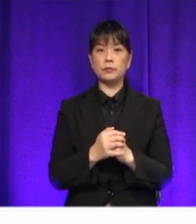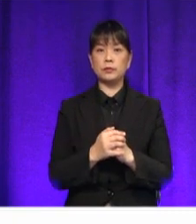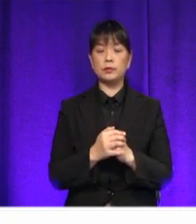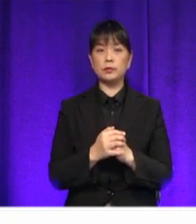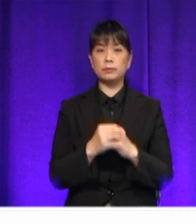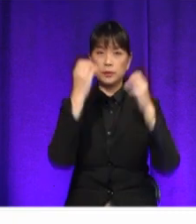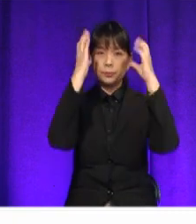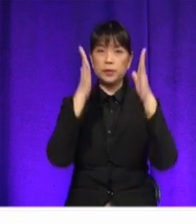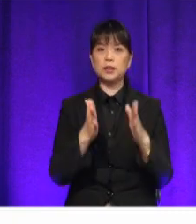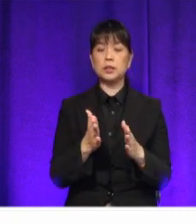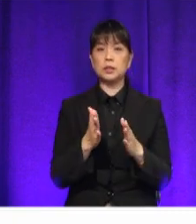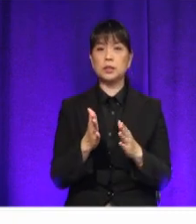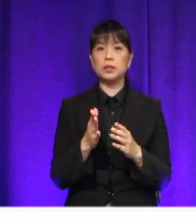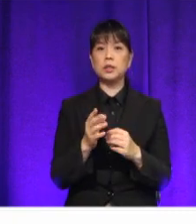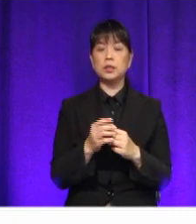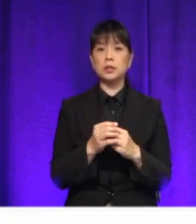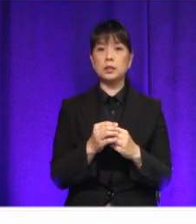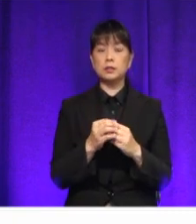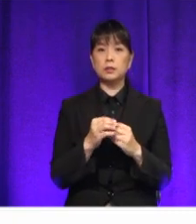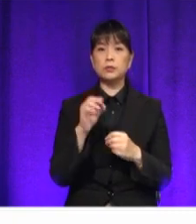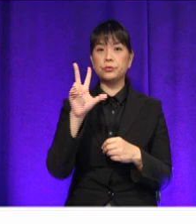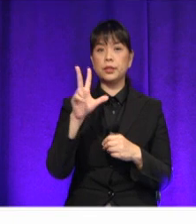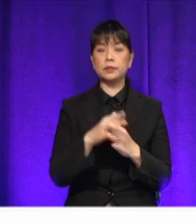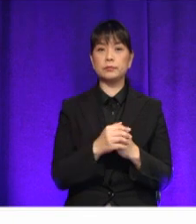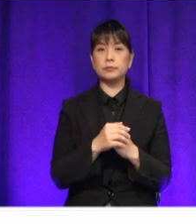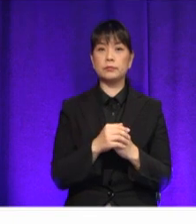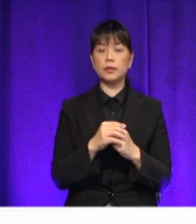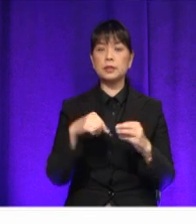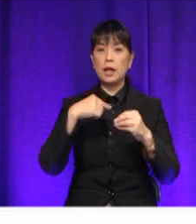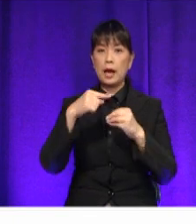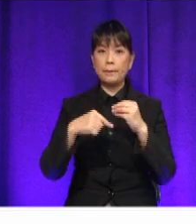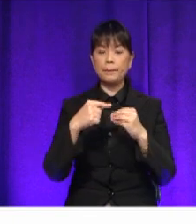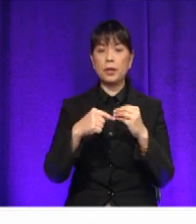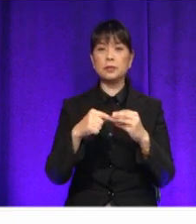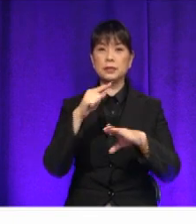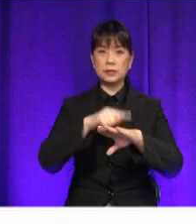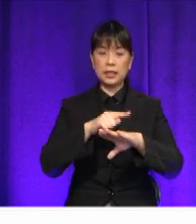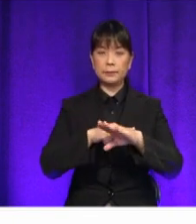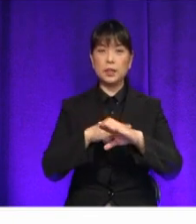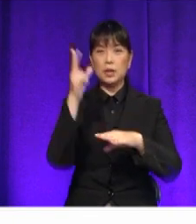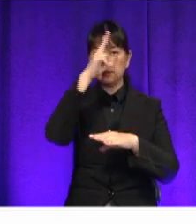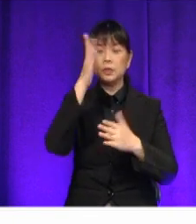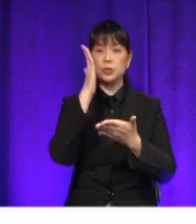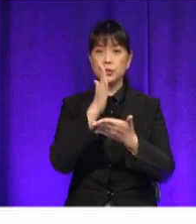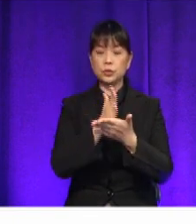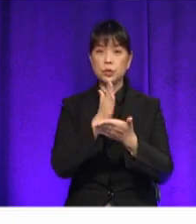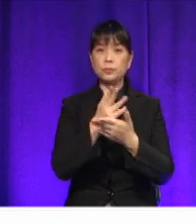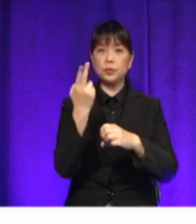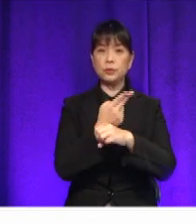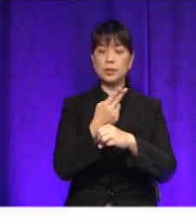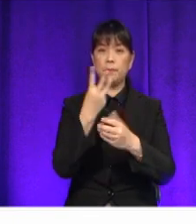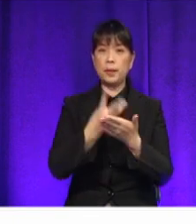Speaker 3. It's great news. It's about time the government stopped wasting money on useless things